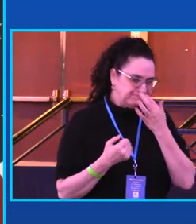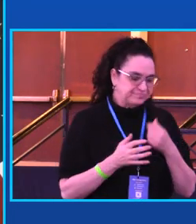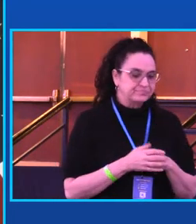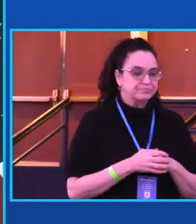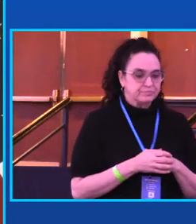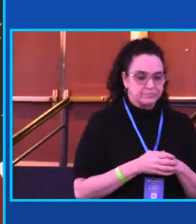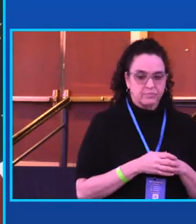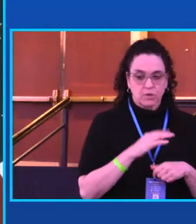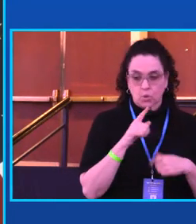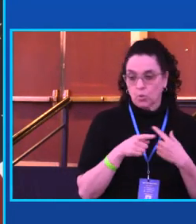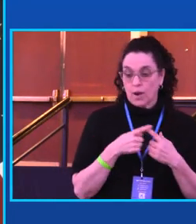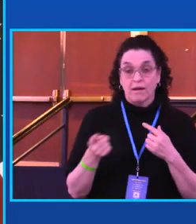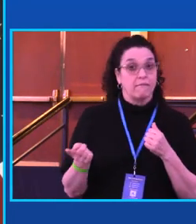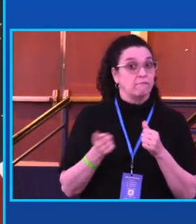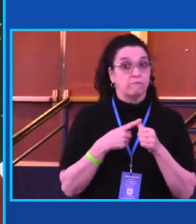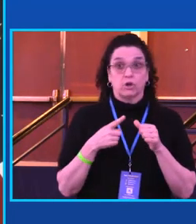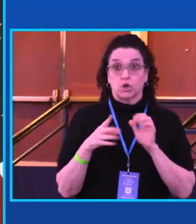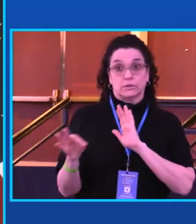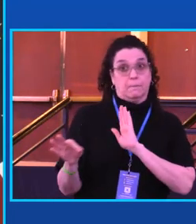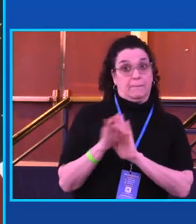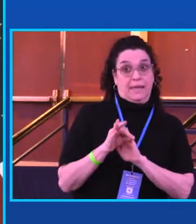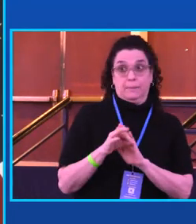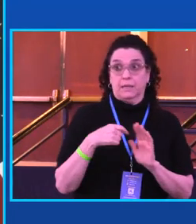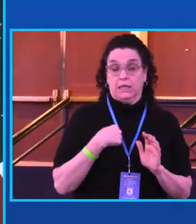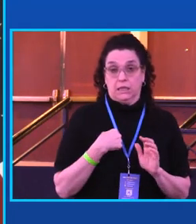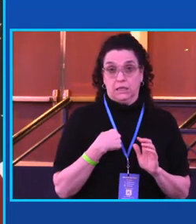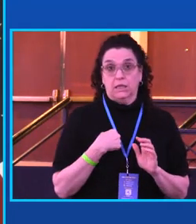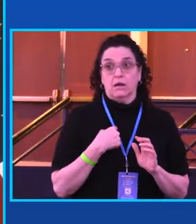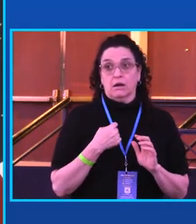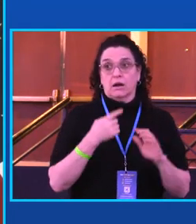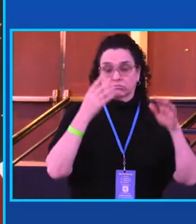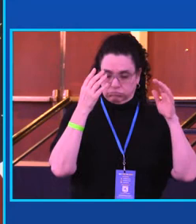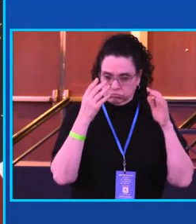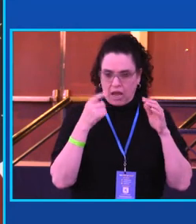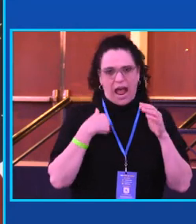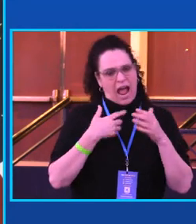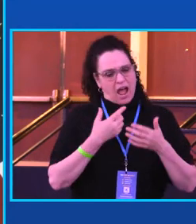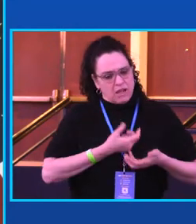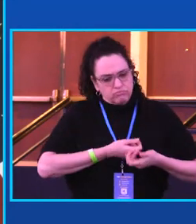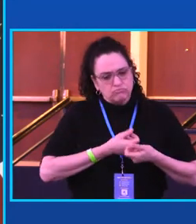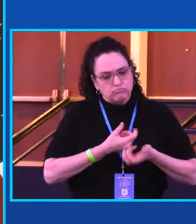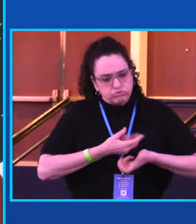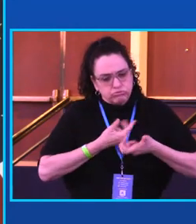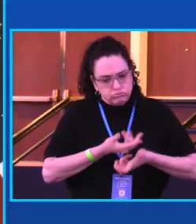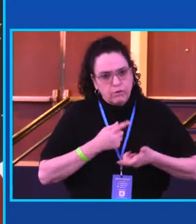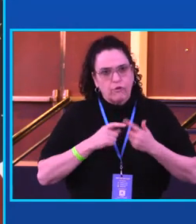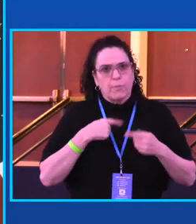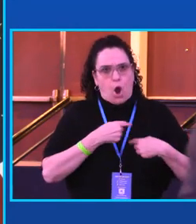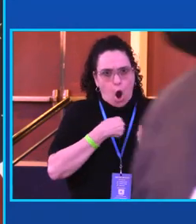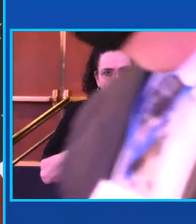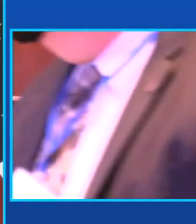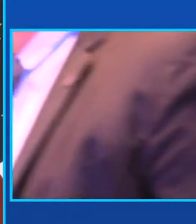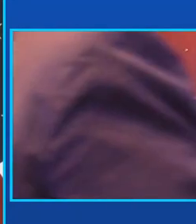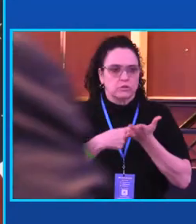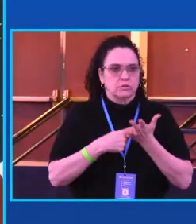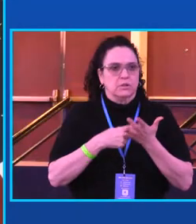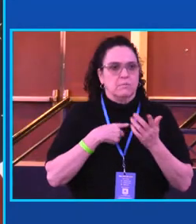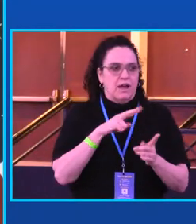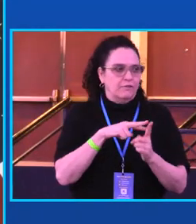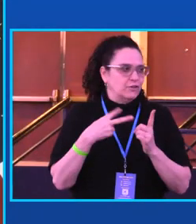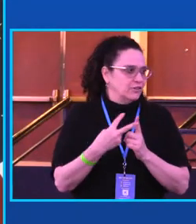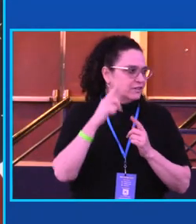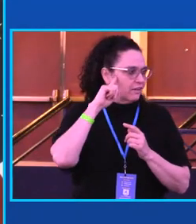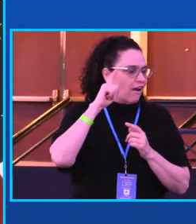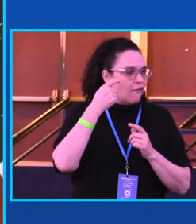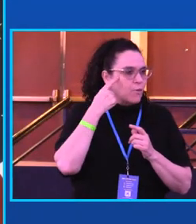When I heard from voters how tired they were of politics, I spoke to them from the heart about my views that the government must be by and for the